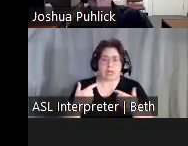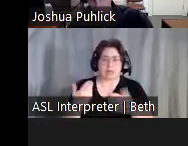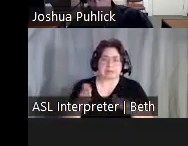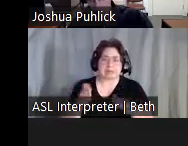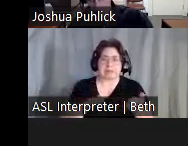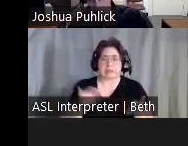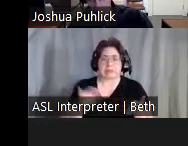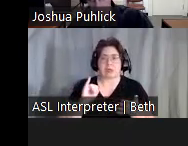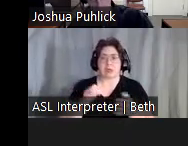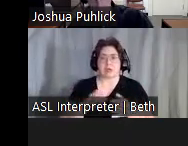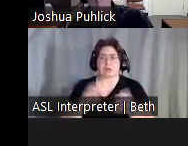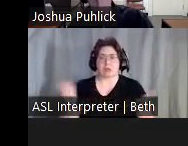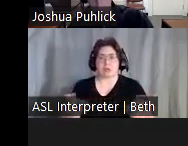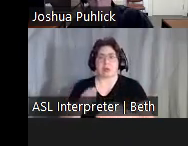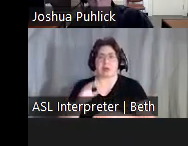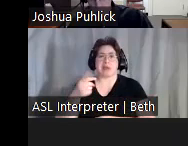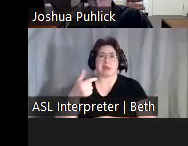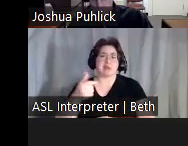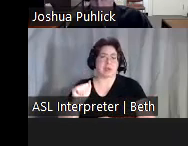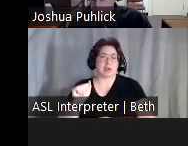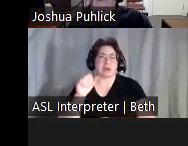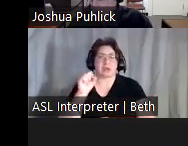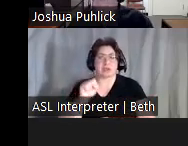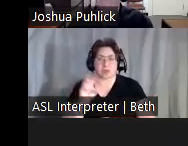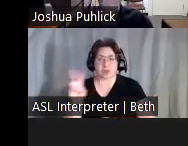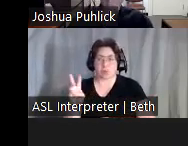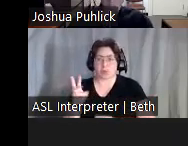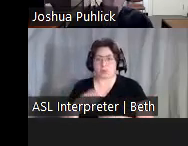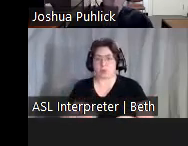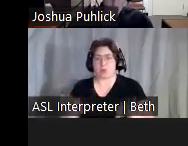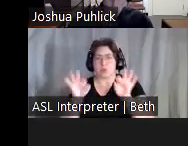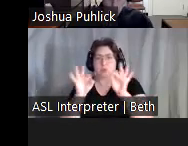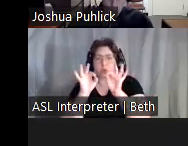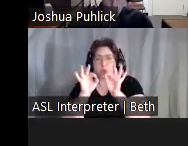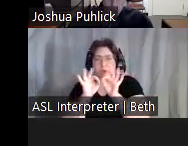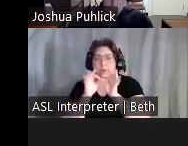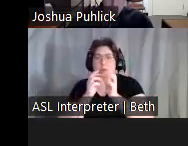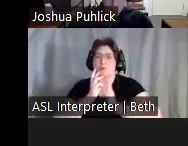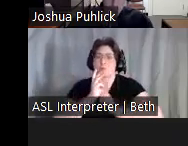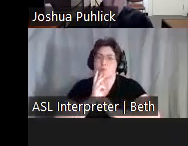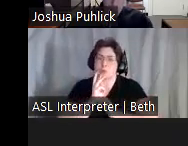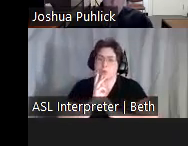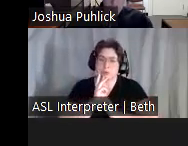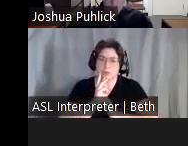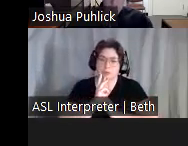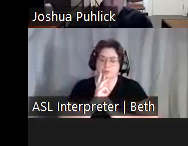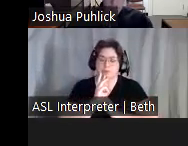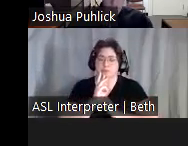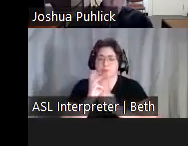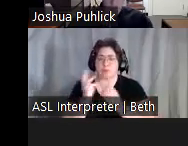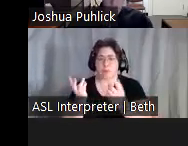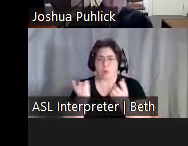Georgia and throughout the region. So one way we can do that is reducing